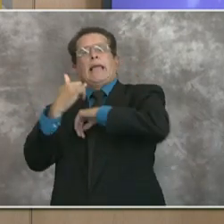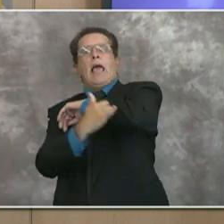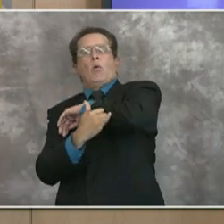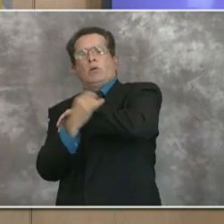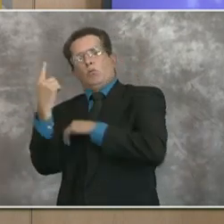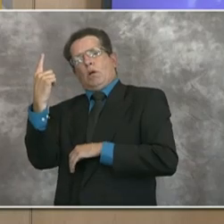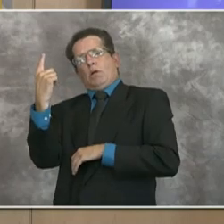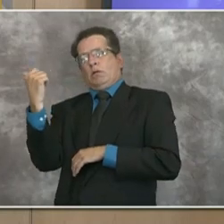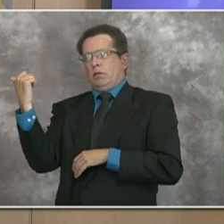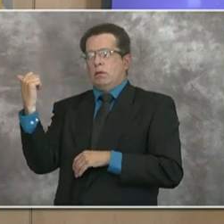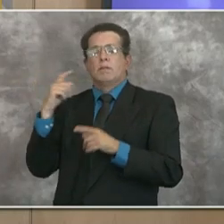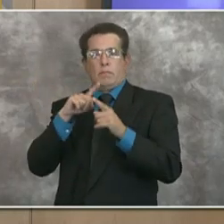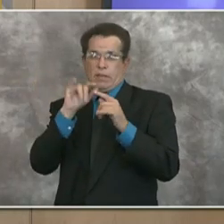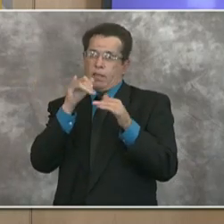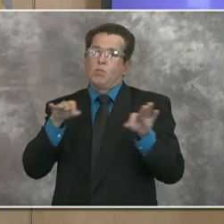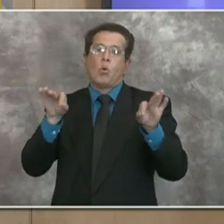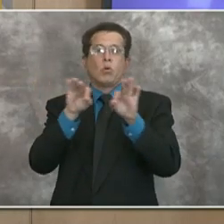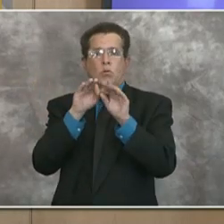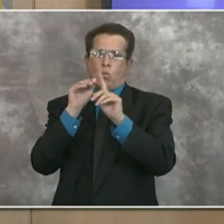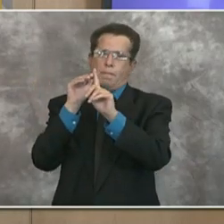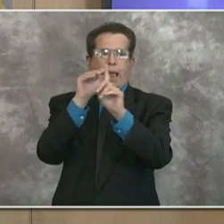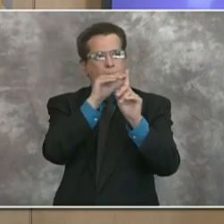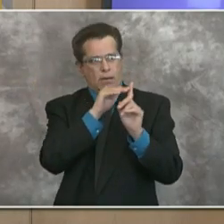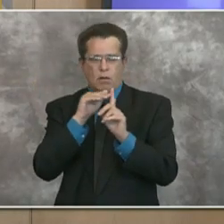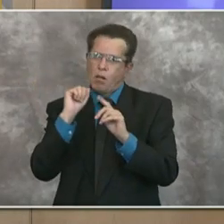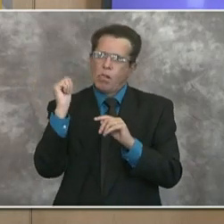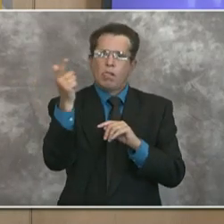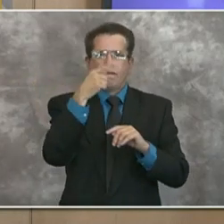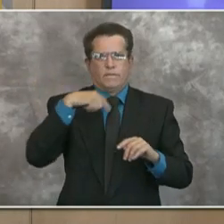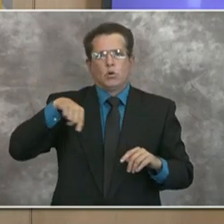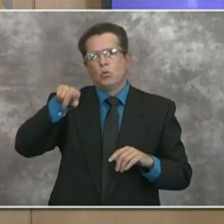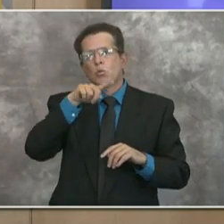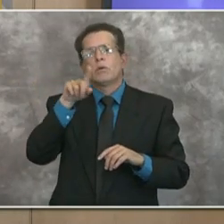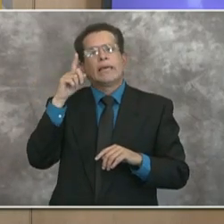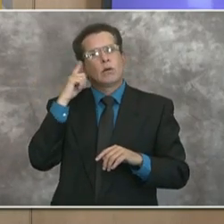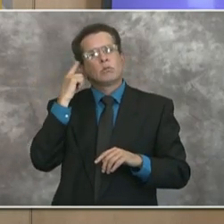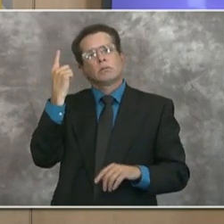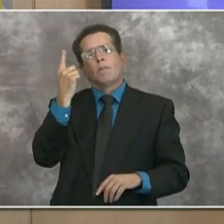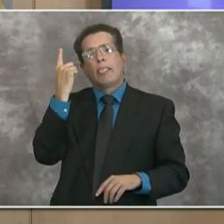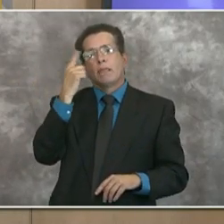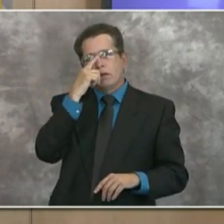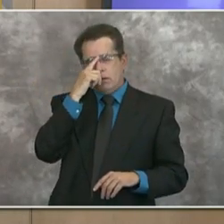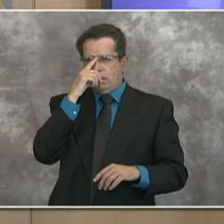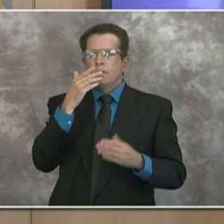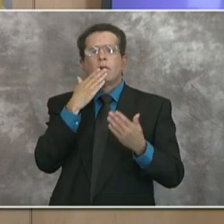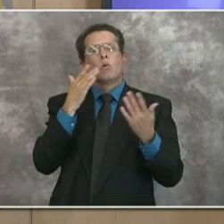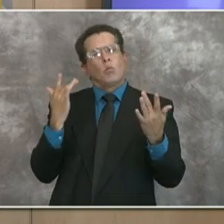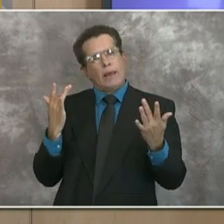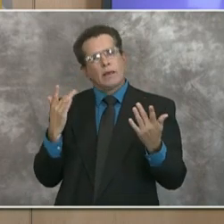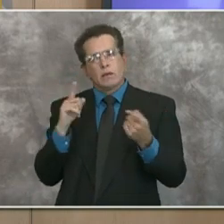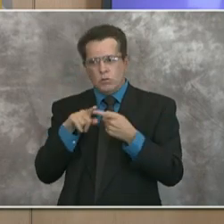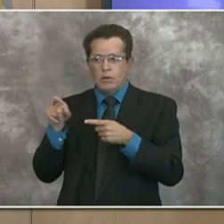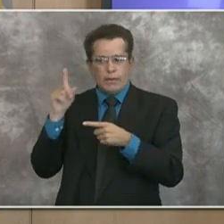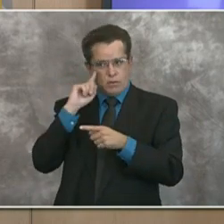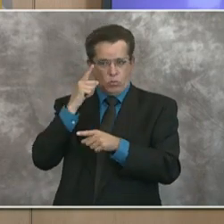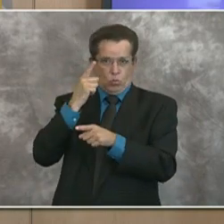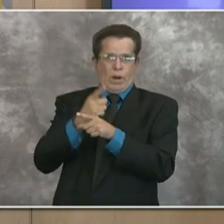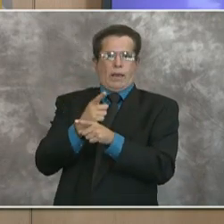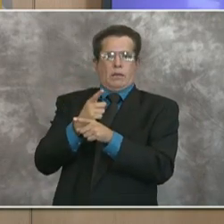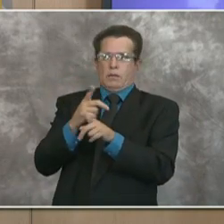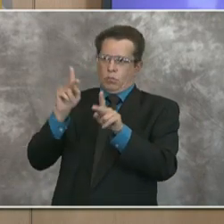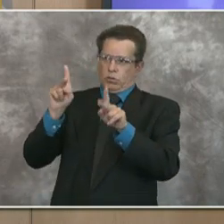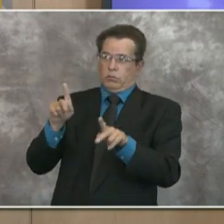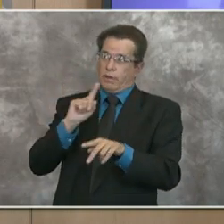reminder for us all, myself included and every one of us, that when we hear something, we should wait until we get that from the actual